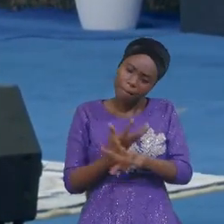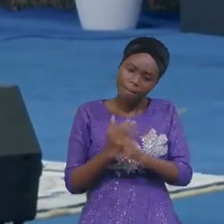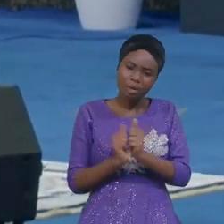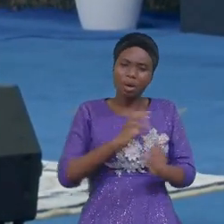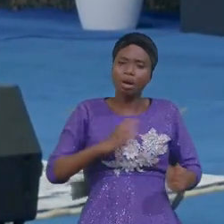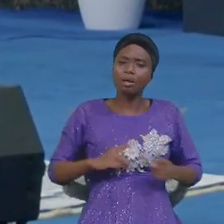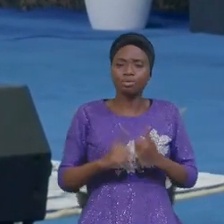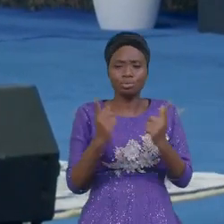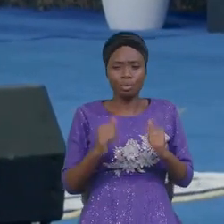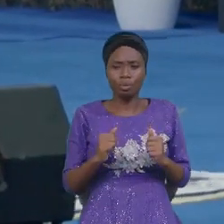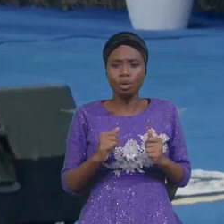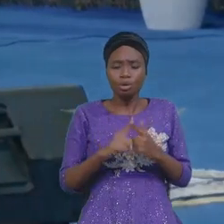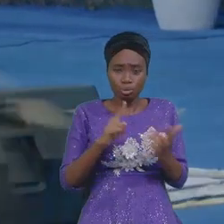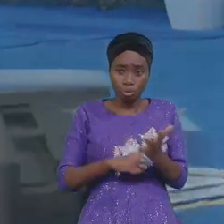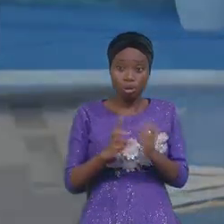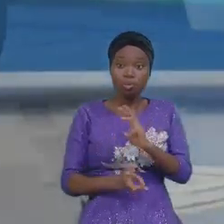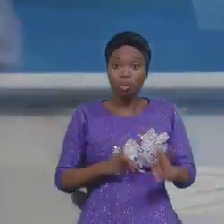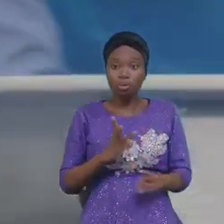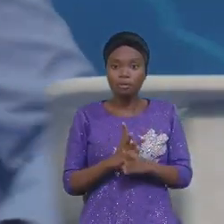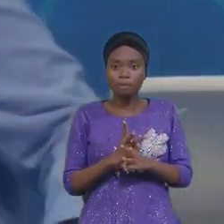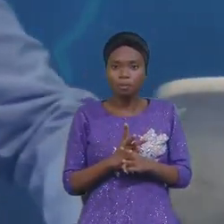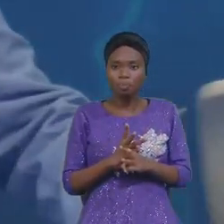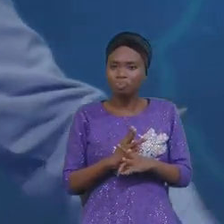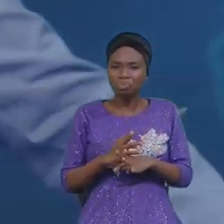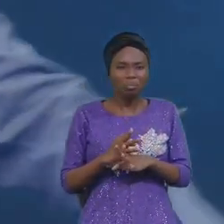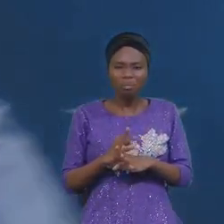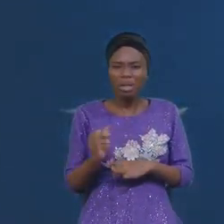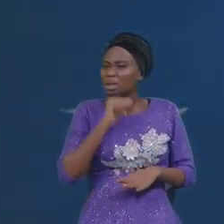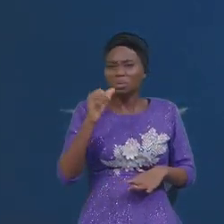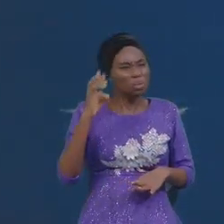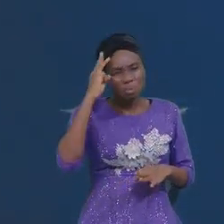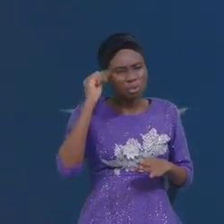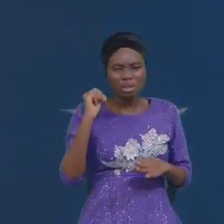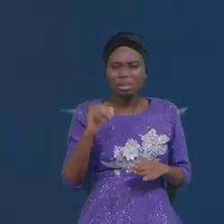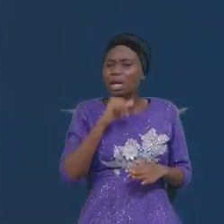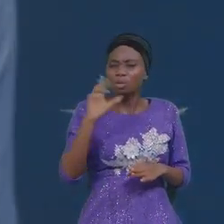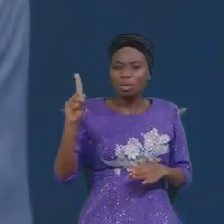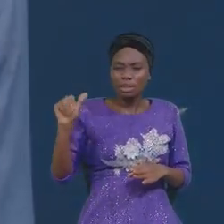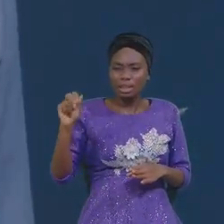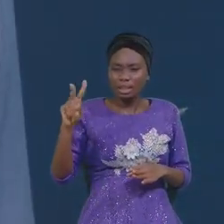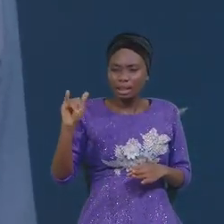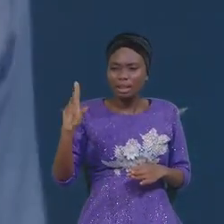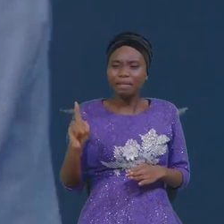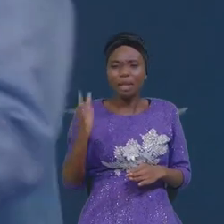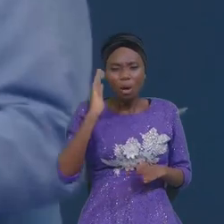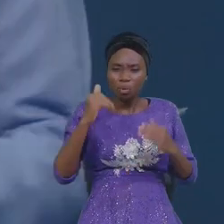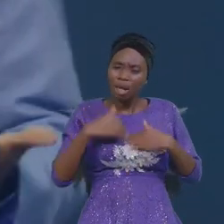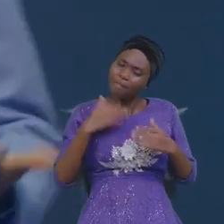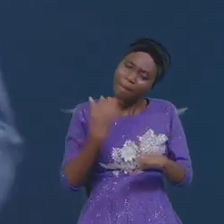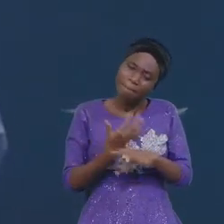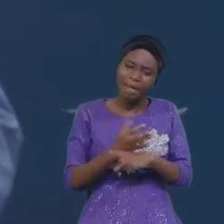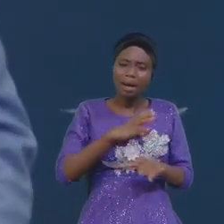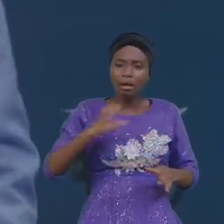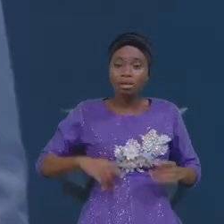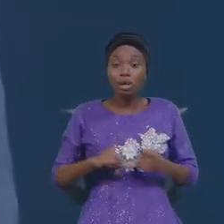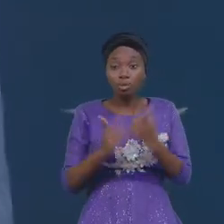come to this world. Neither Moses nor David could have prevailed on Christ to come